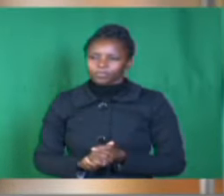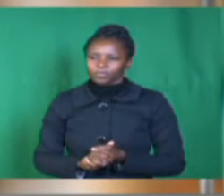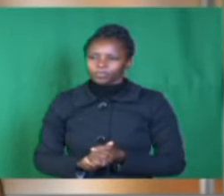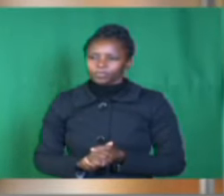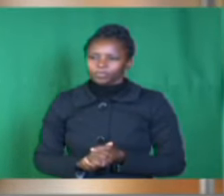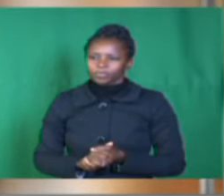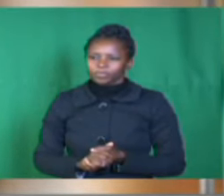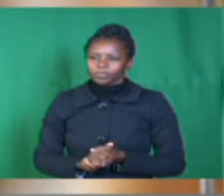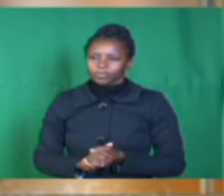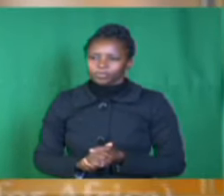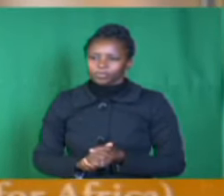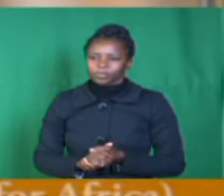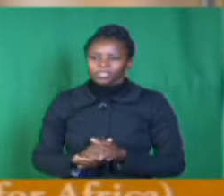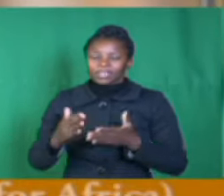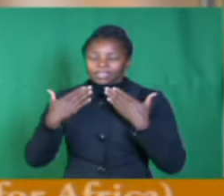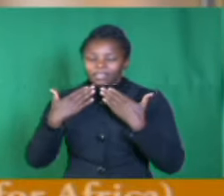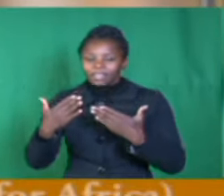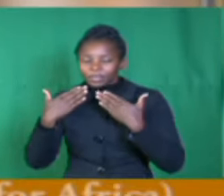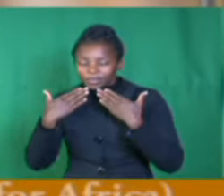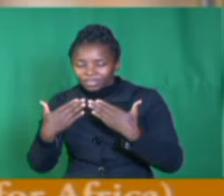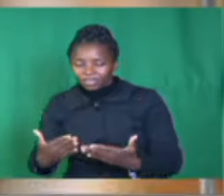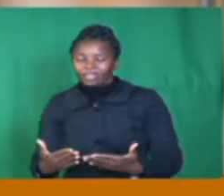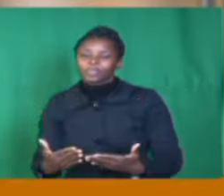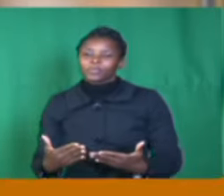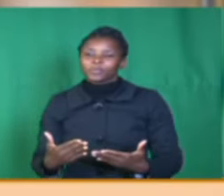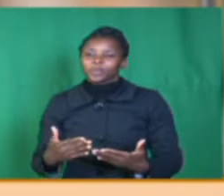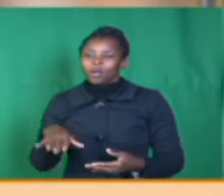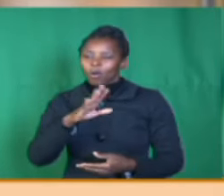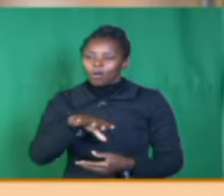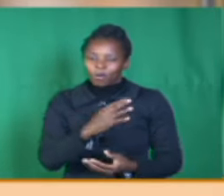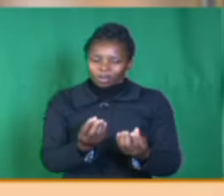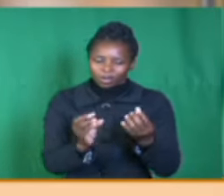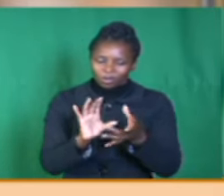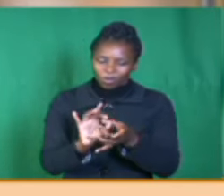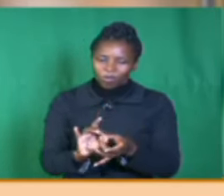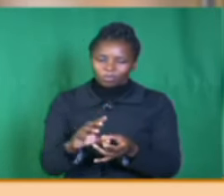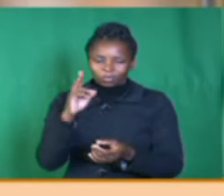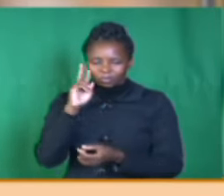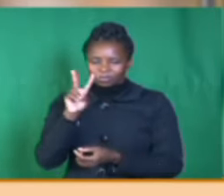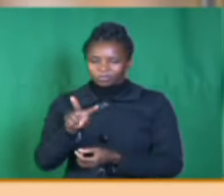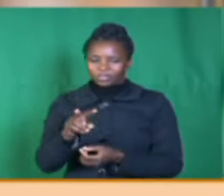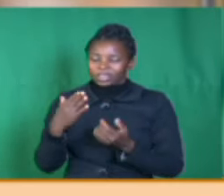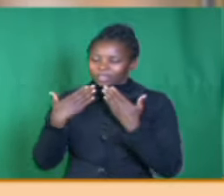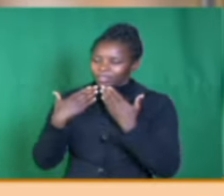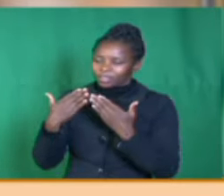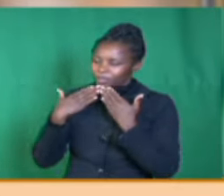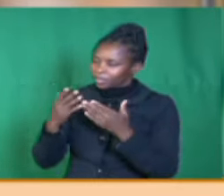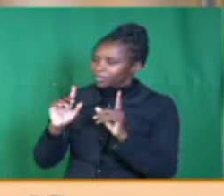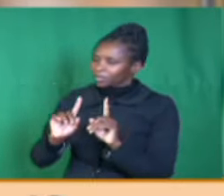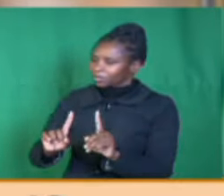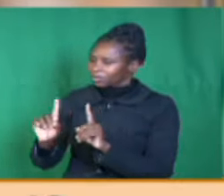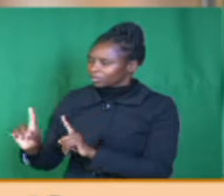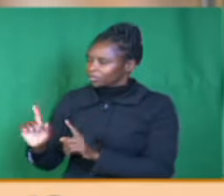Thank you very much, viewers, for watching, and thank you, Mr. Sibusiso, for being with us today. It seems that there's